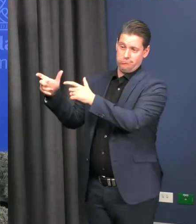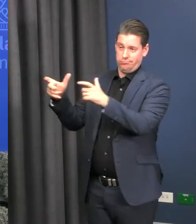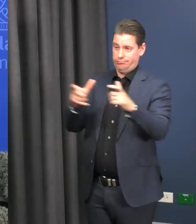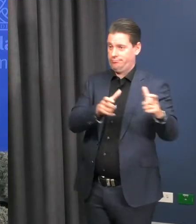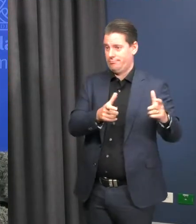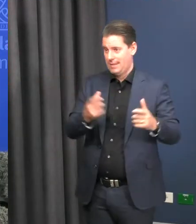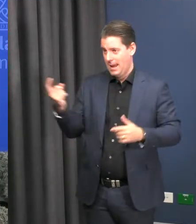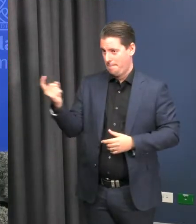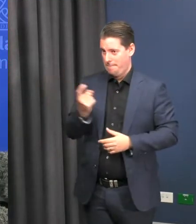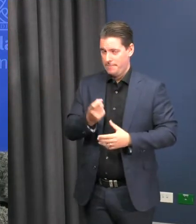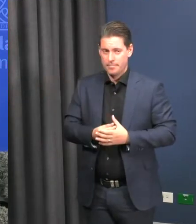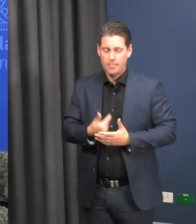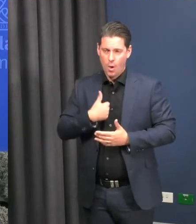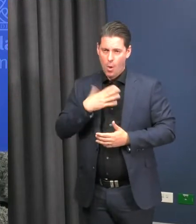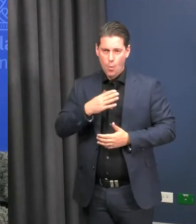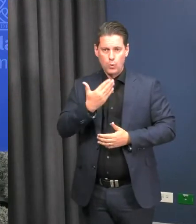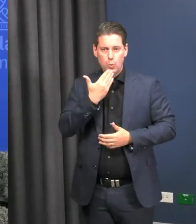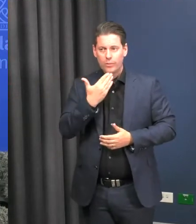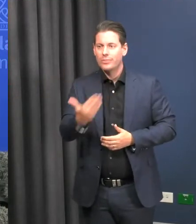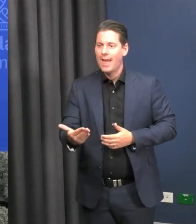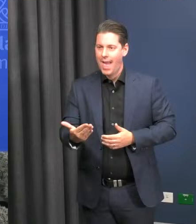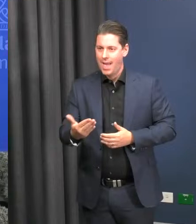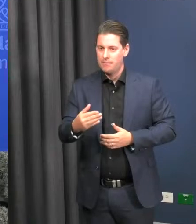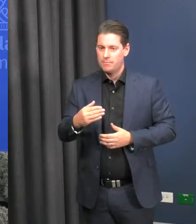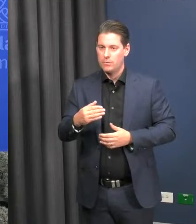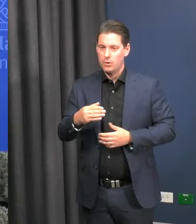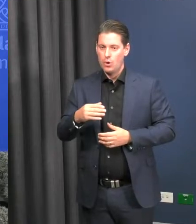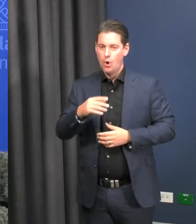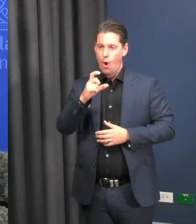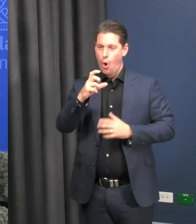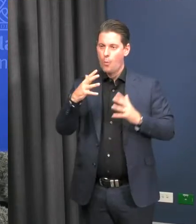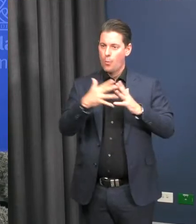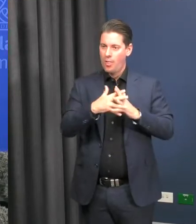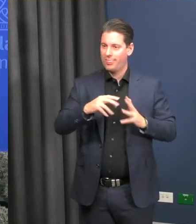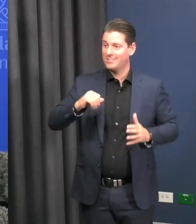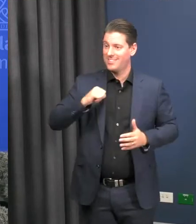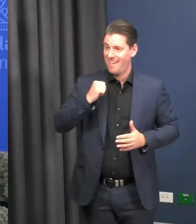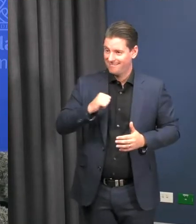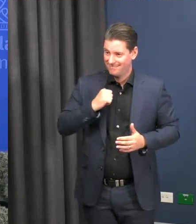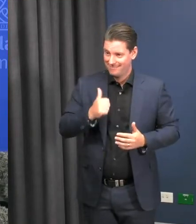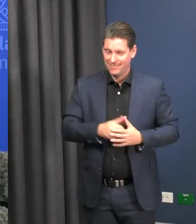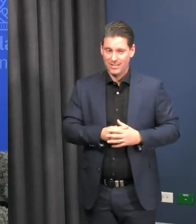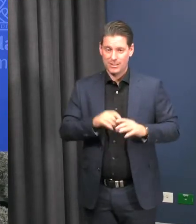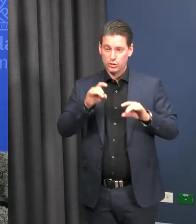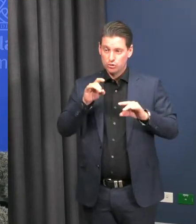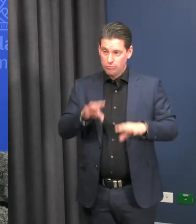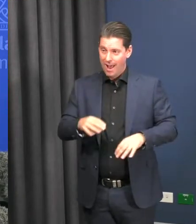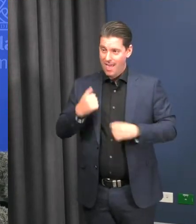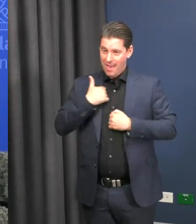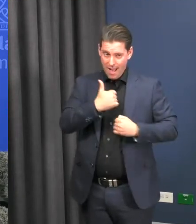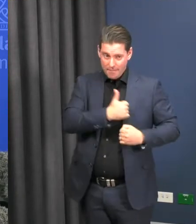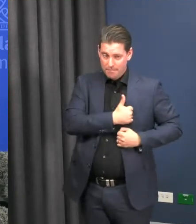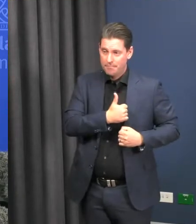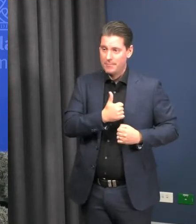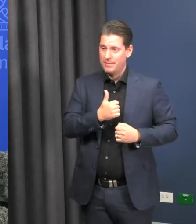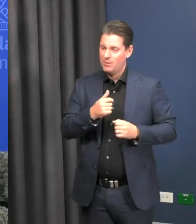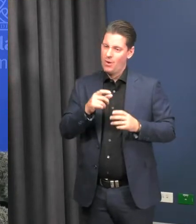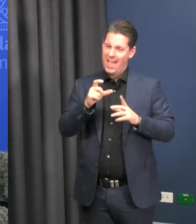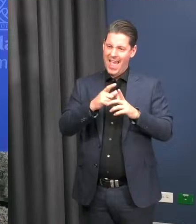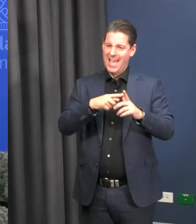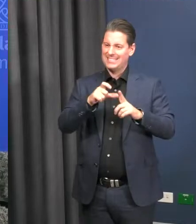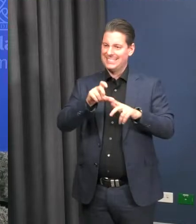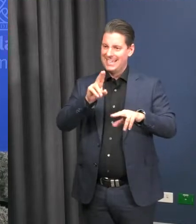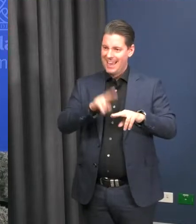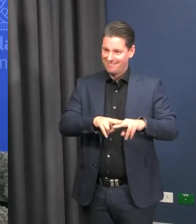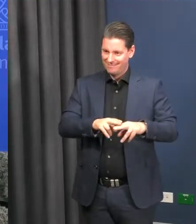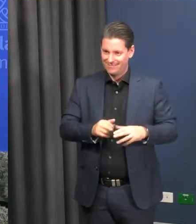conclude by thanking the Commonwealth personnel, including Australian Defence Force personnel who are involved,